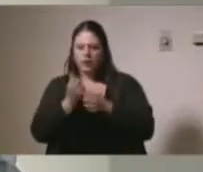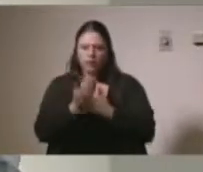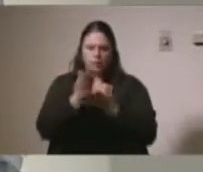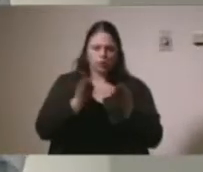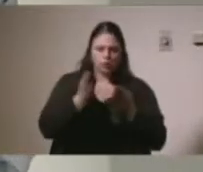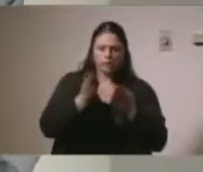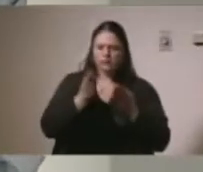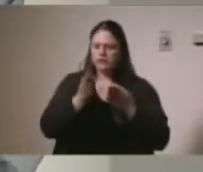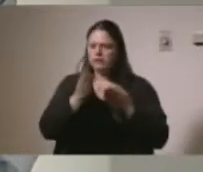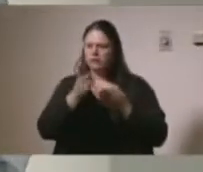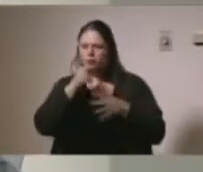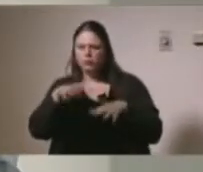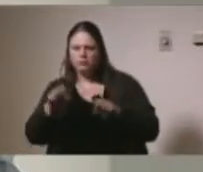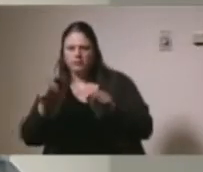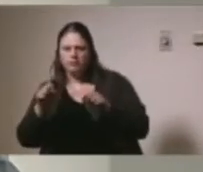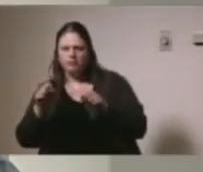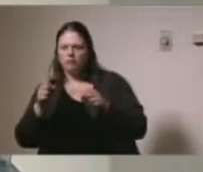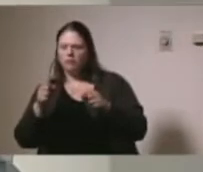services.